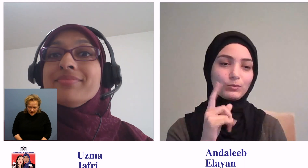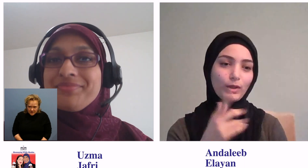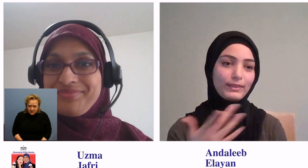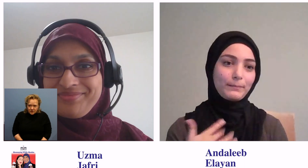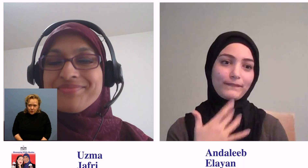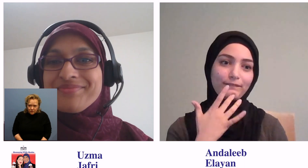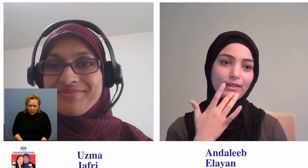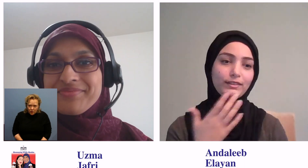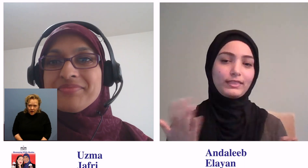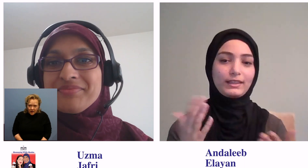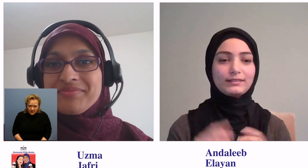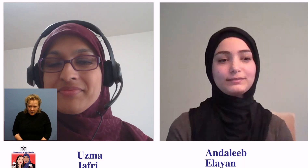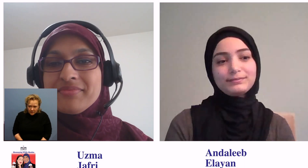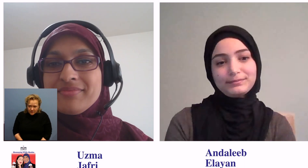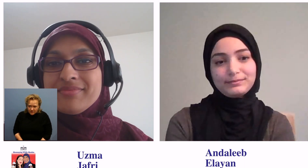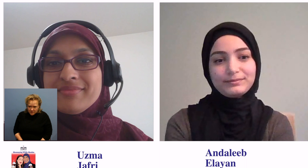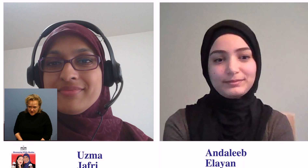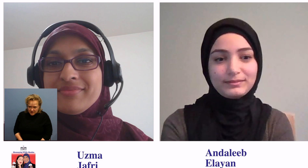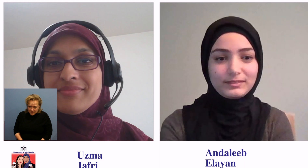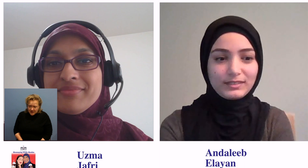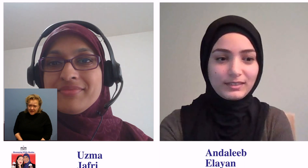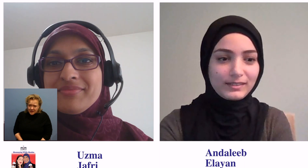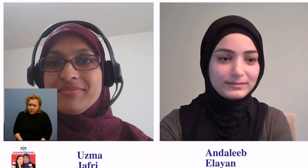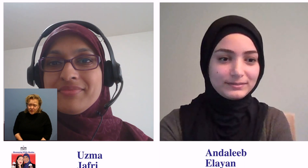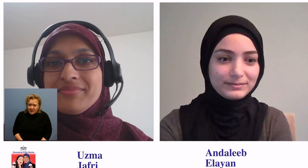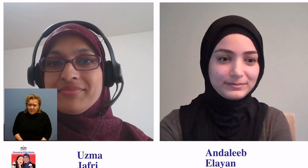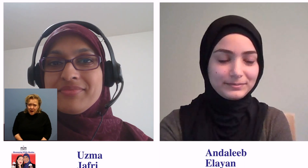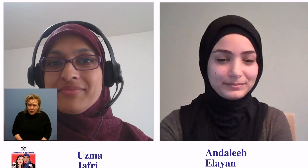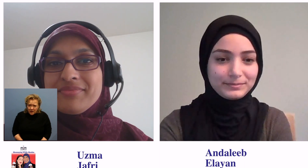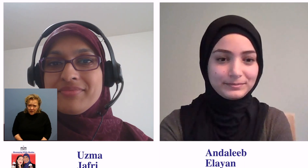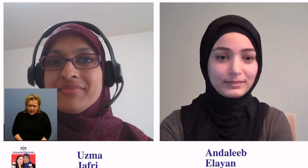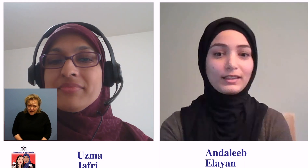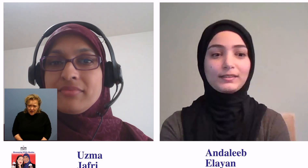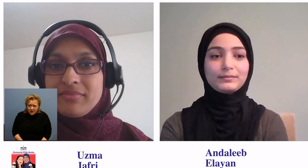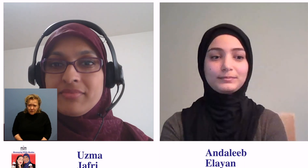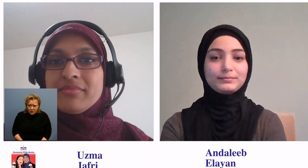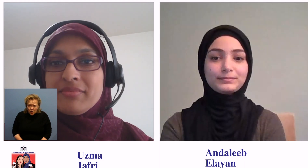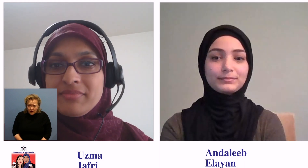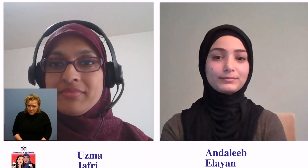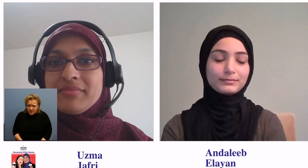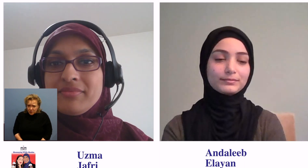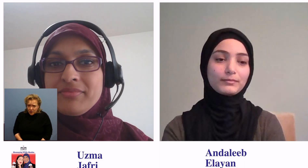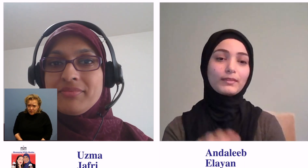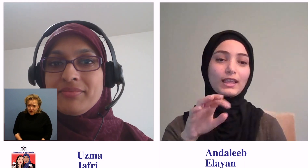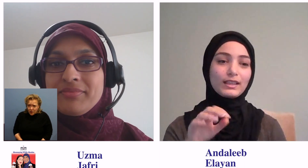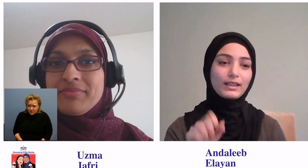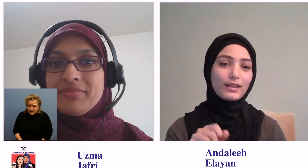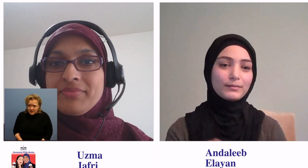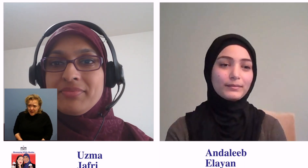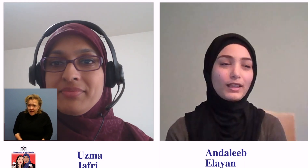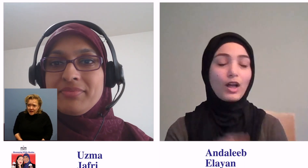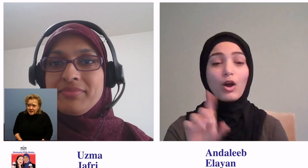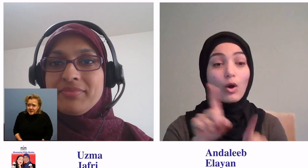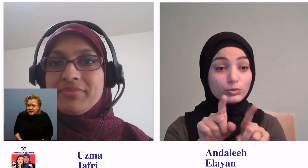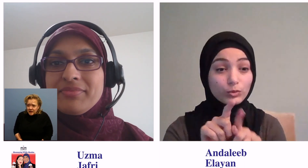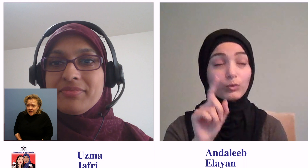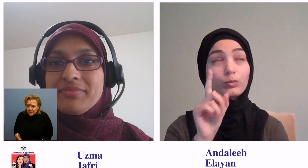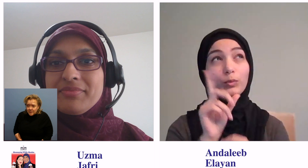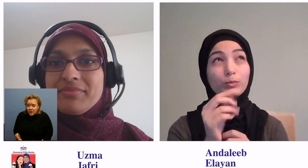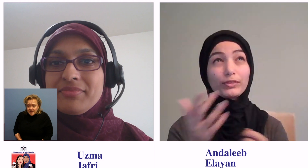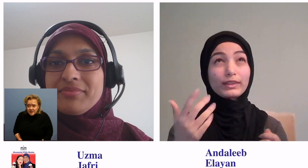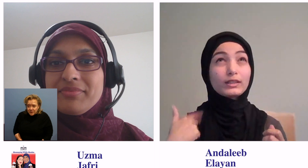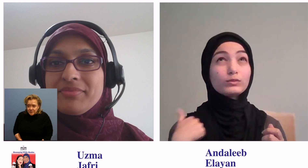Muslims, so we're for and of deaf Muslims. And that's a really empowering thing for all the people who are involved. And